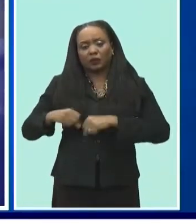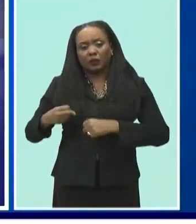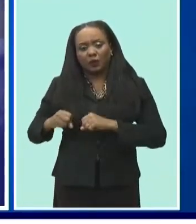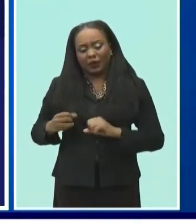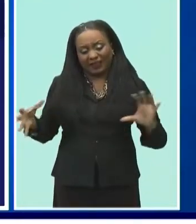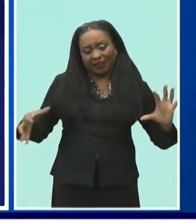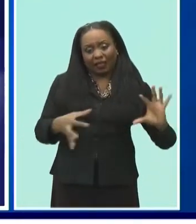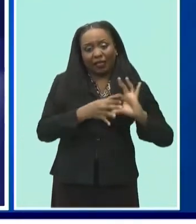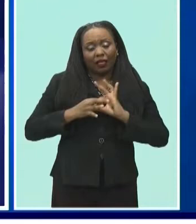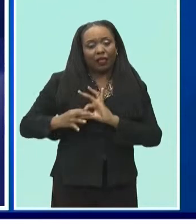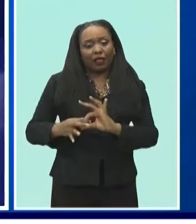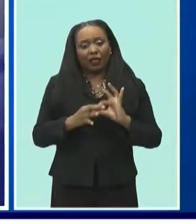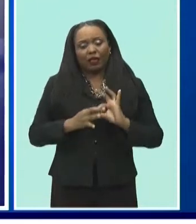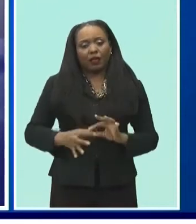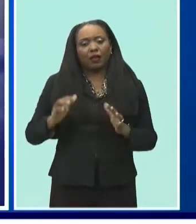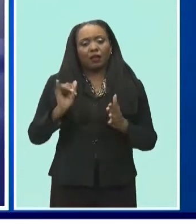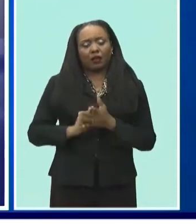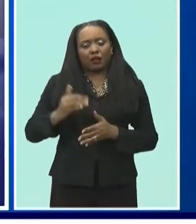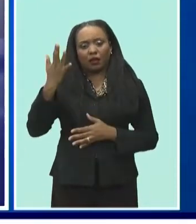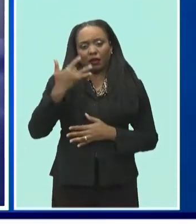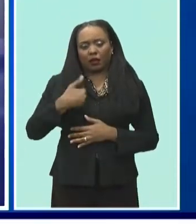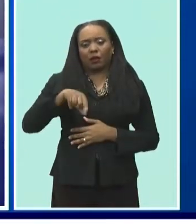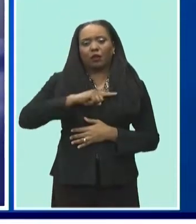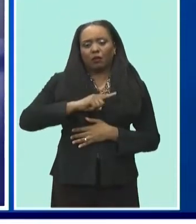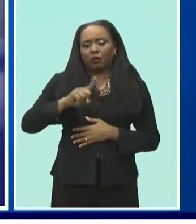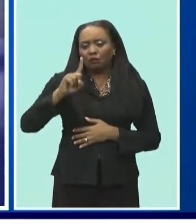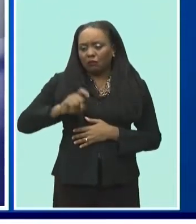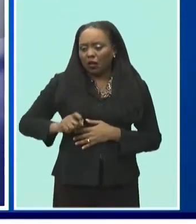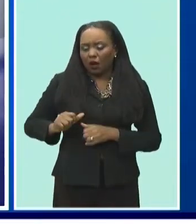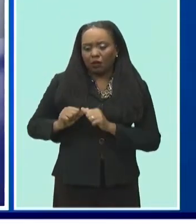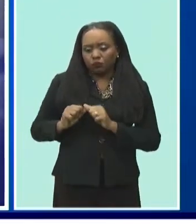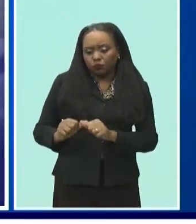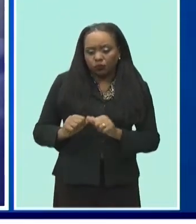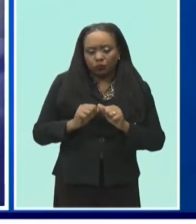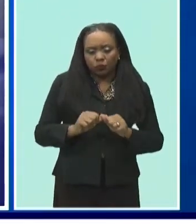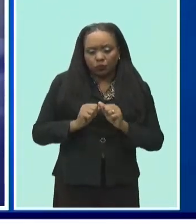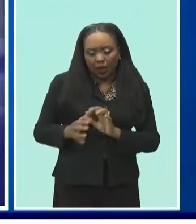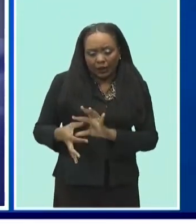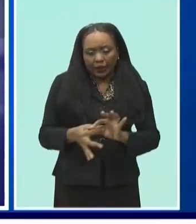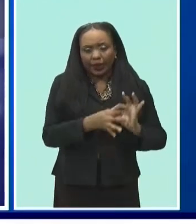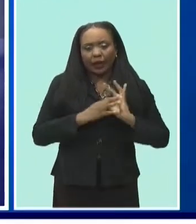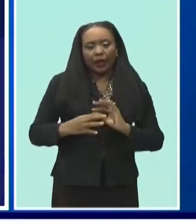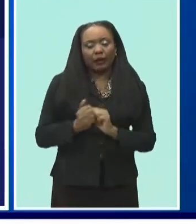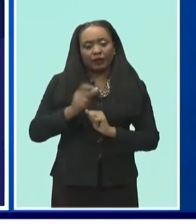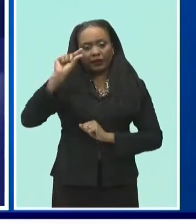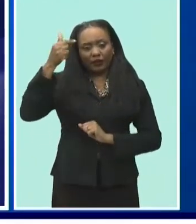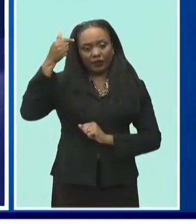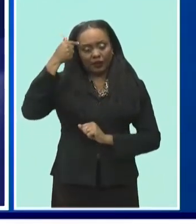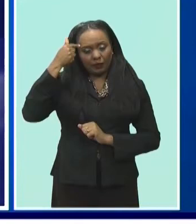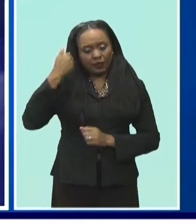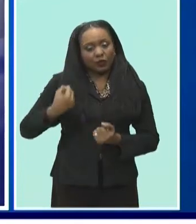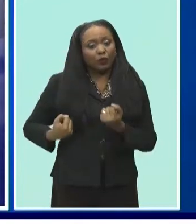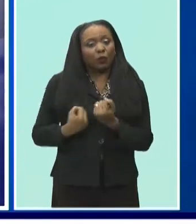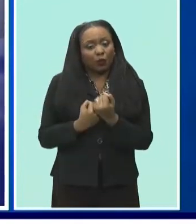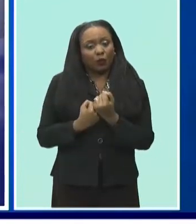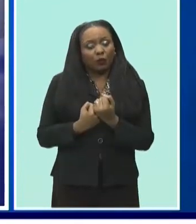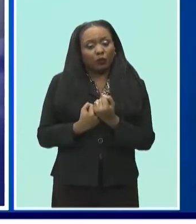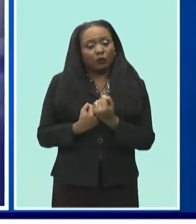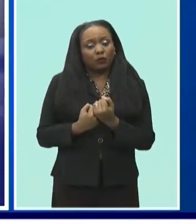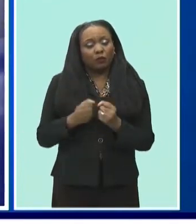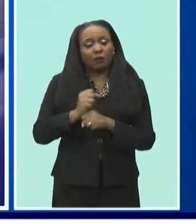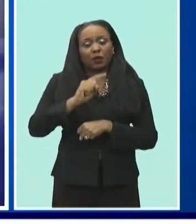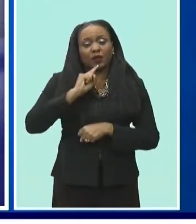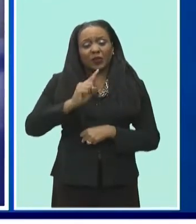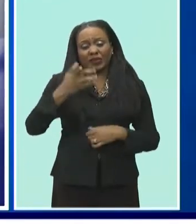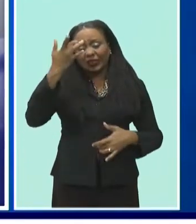it is for this reason that the private sector and civil society must continue to walk hand in hand with the government in this regard, as we actually seek to ensure